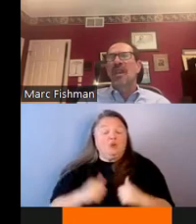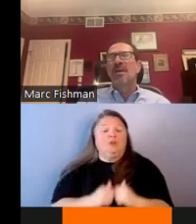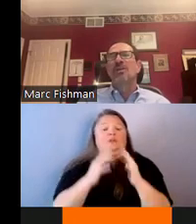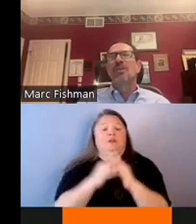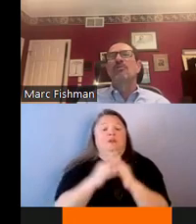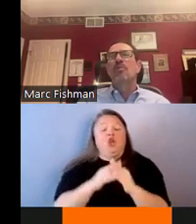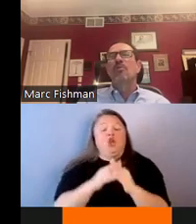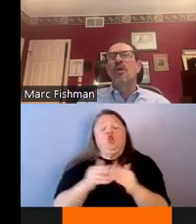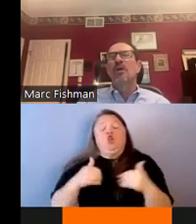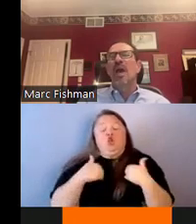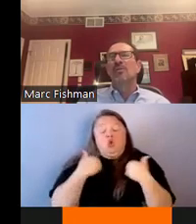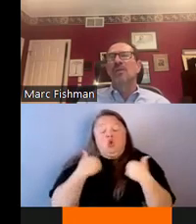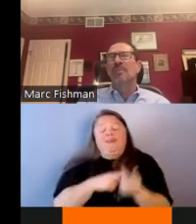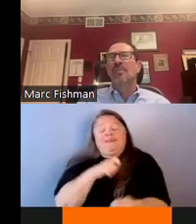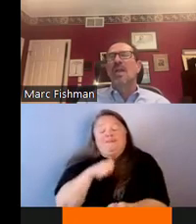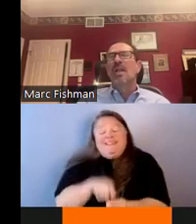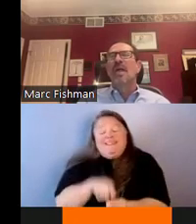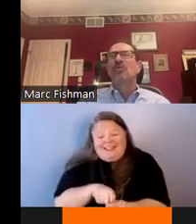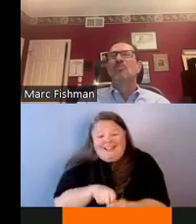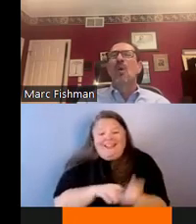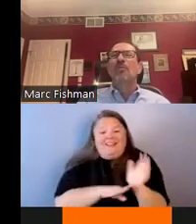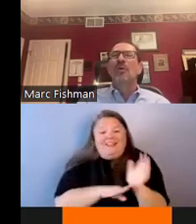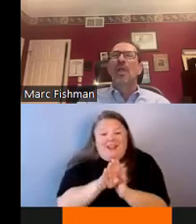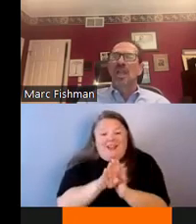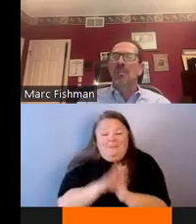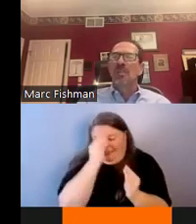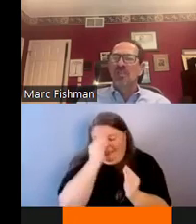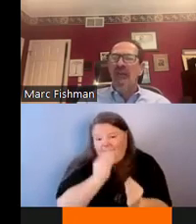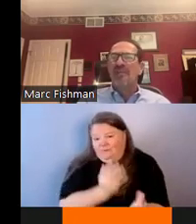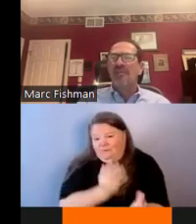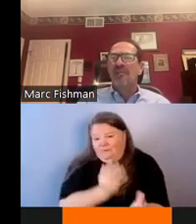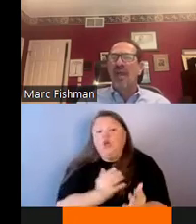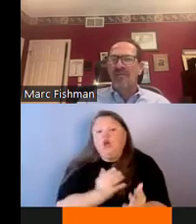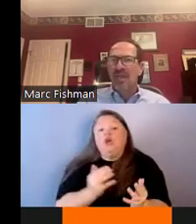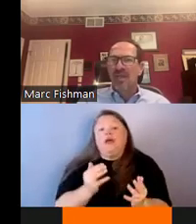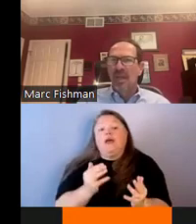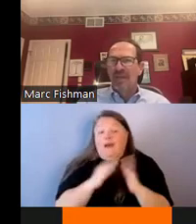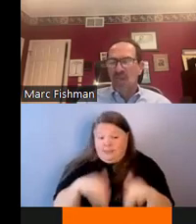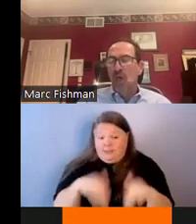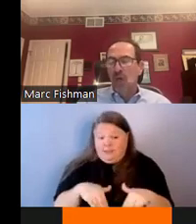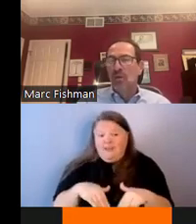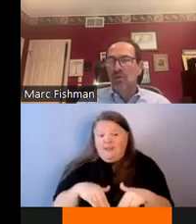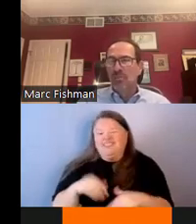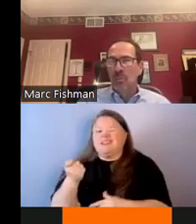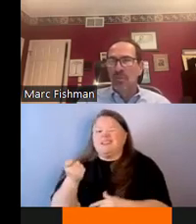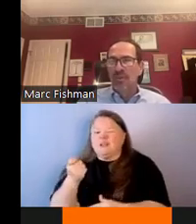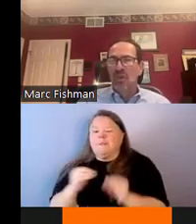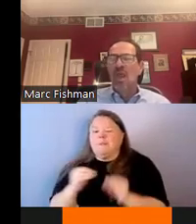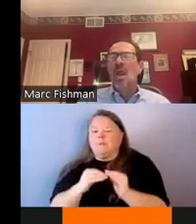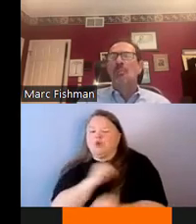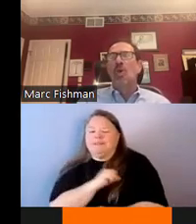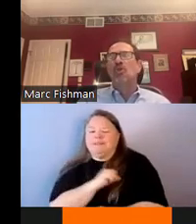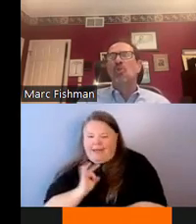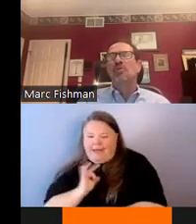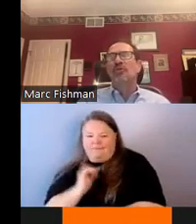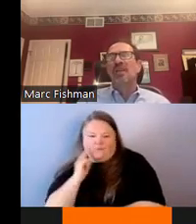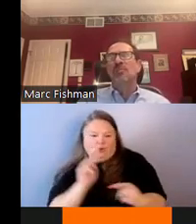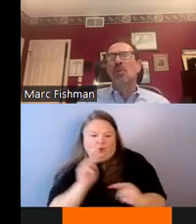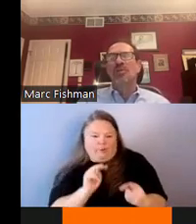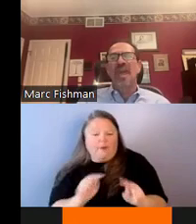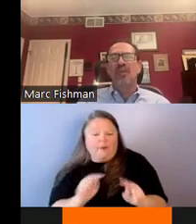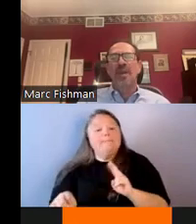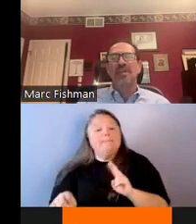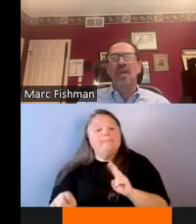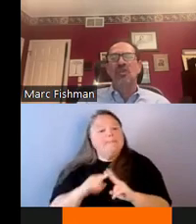youth-specific, developmentally informed recovery housing that is both a little bit staff heavier with some supervision, but also